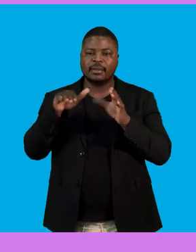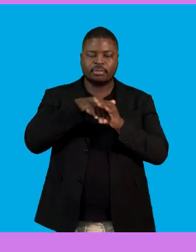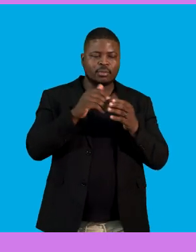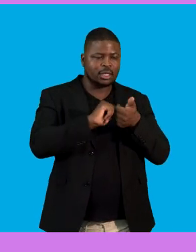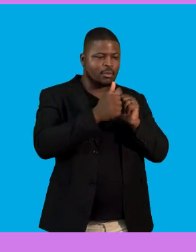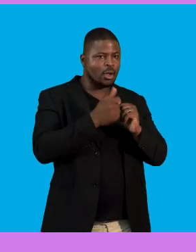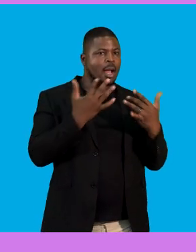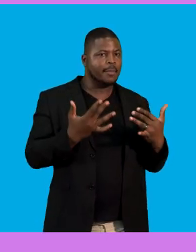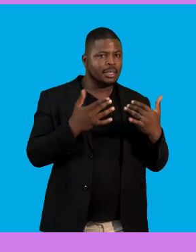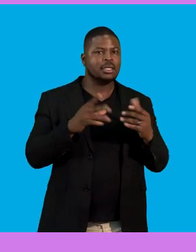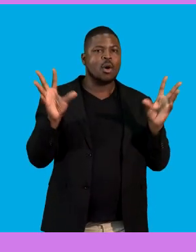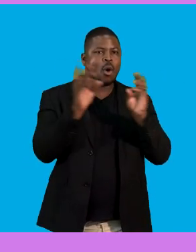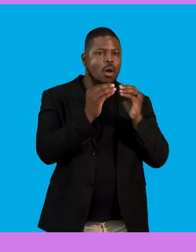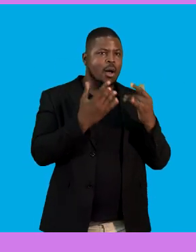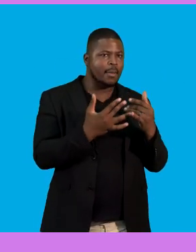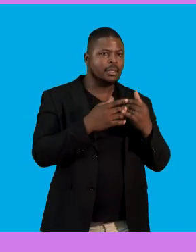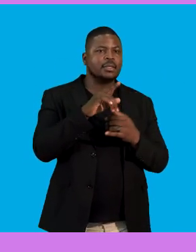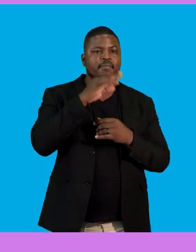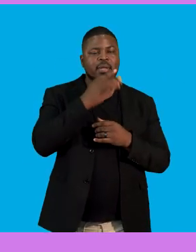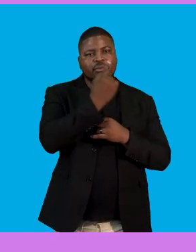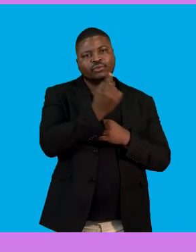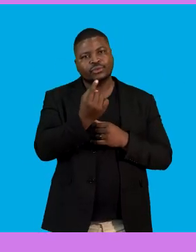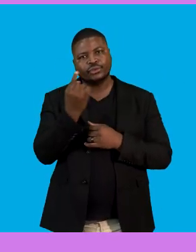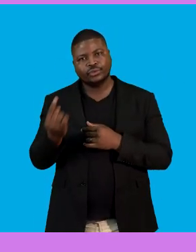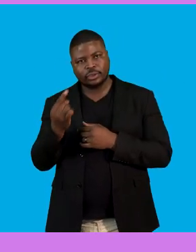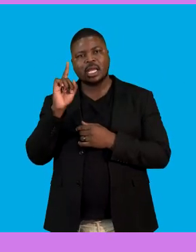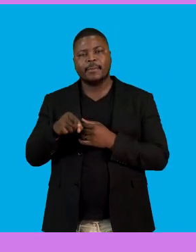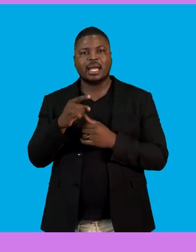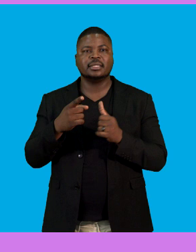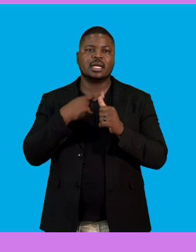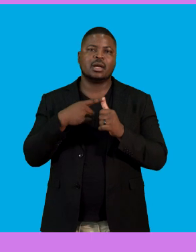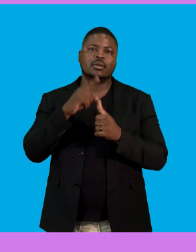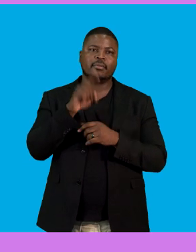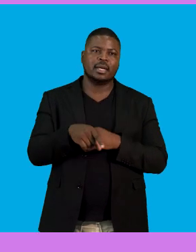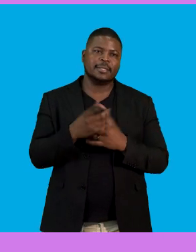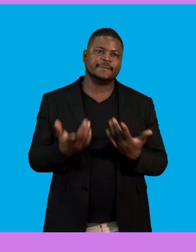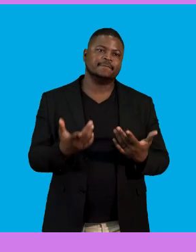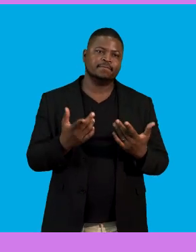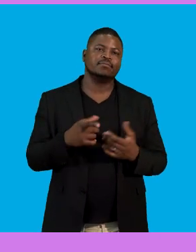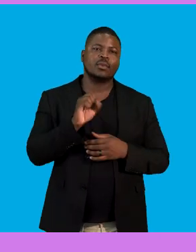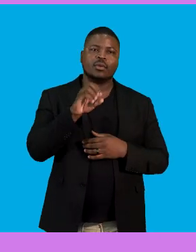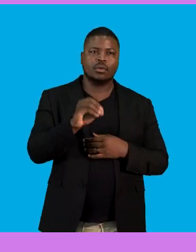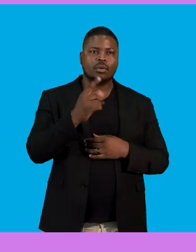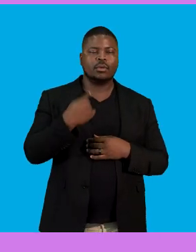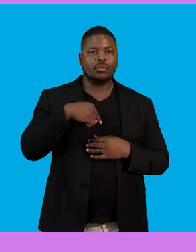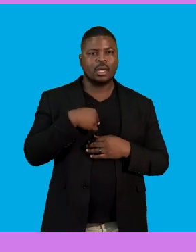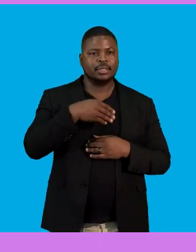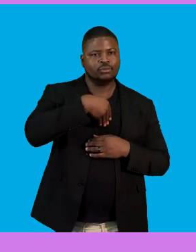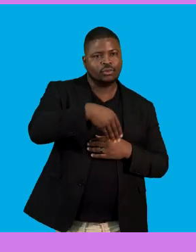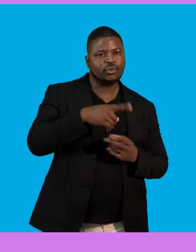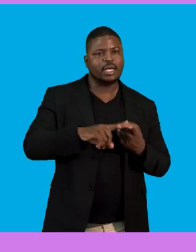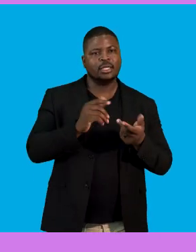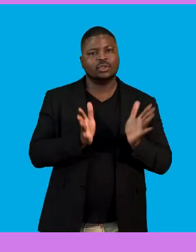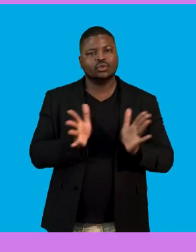of the learners are participating in that sport code. So with each and every, it has a frequency that is above 0. So it means we count the cricket,